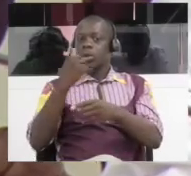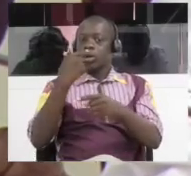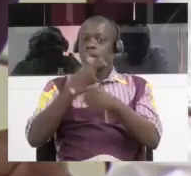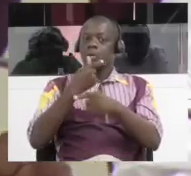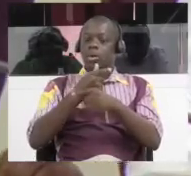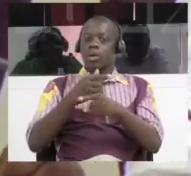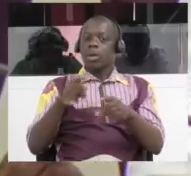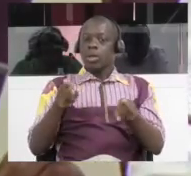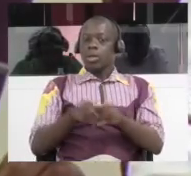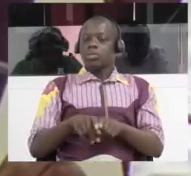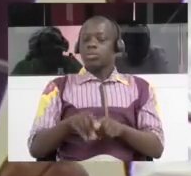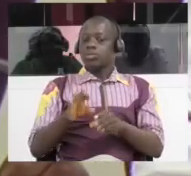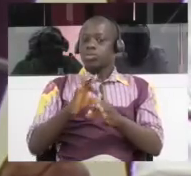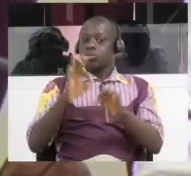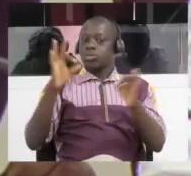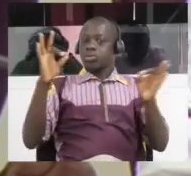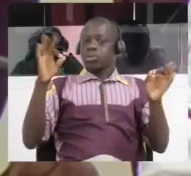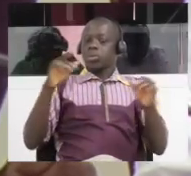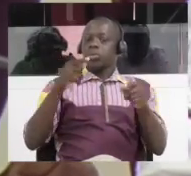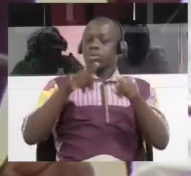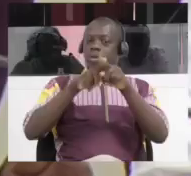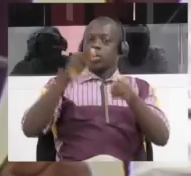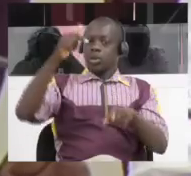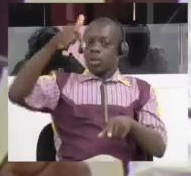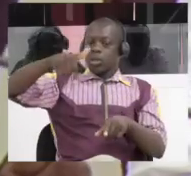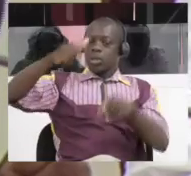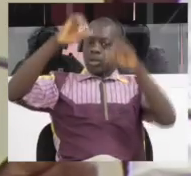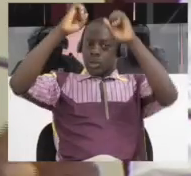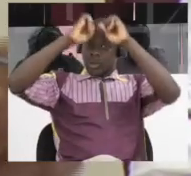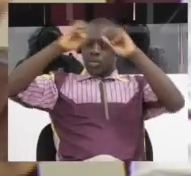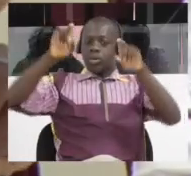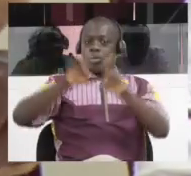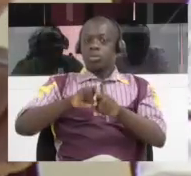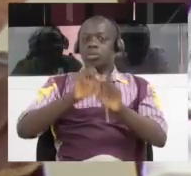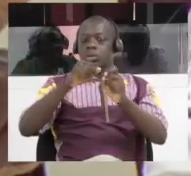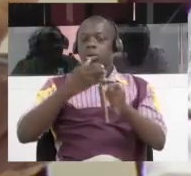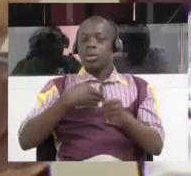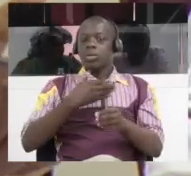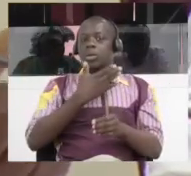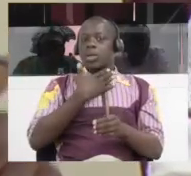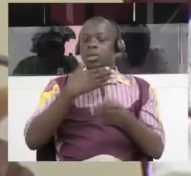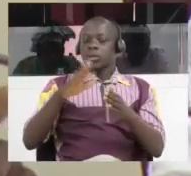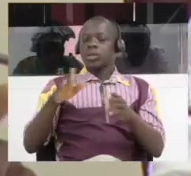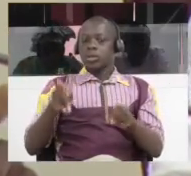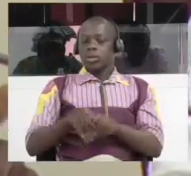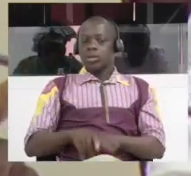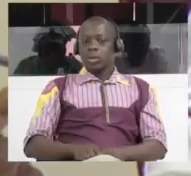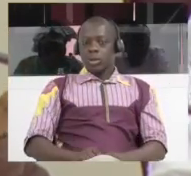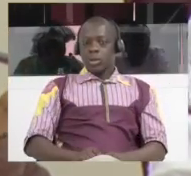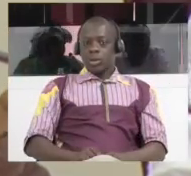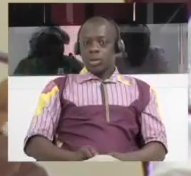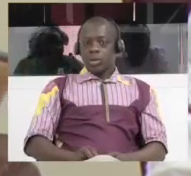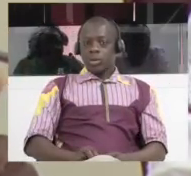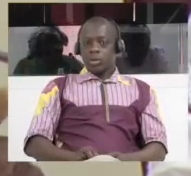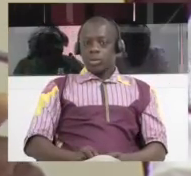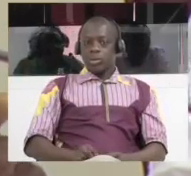SOFA that the Gambia concluded with the Nigerian government that we can have access to? I don't want to preempt the legal counsel or the